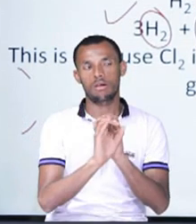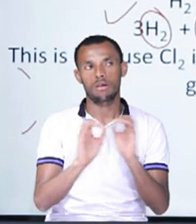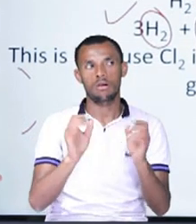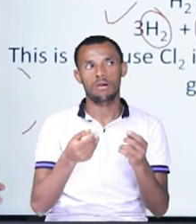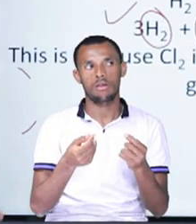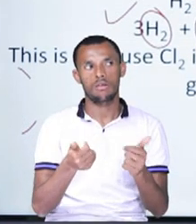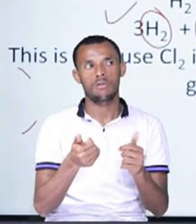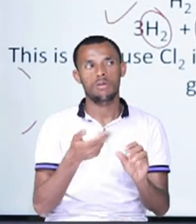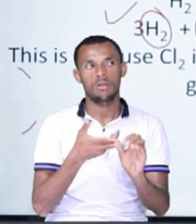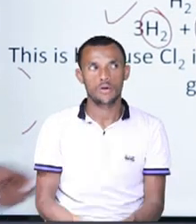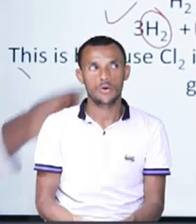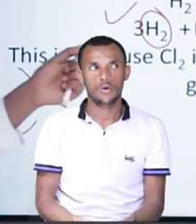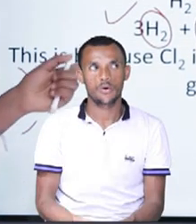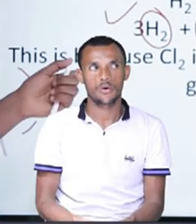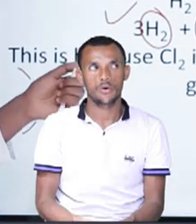non-reactive gases.